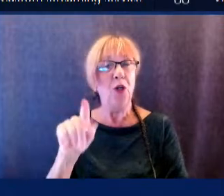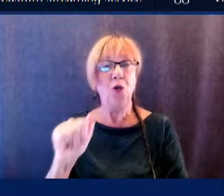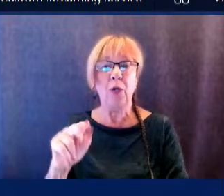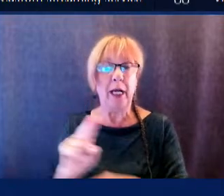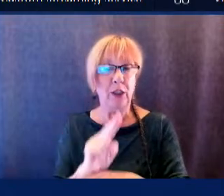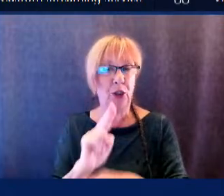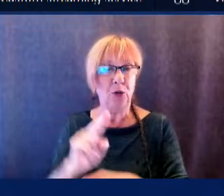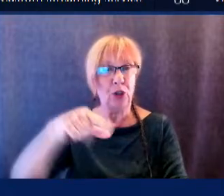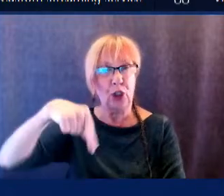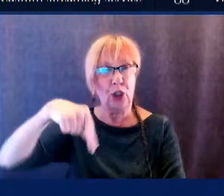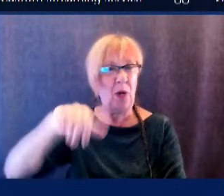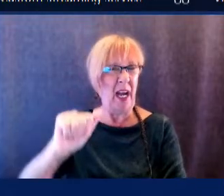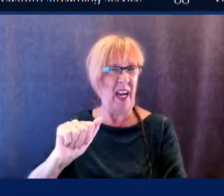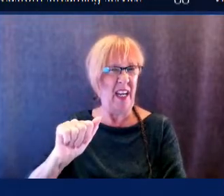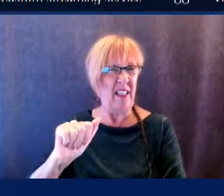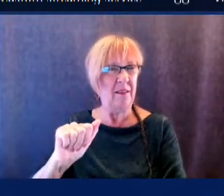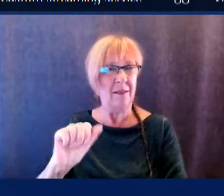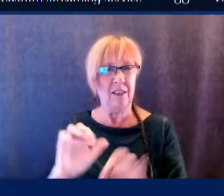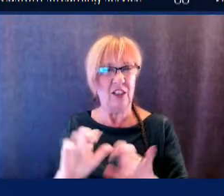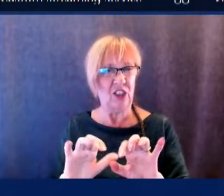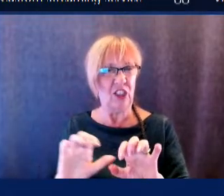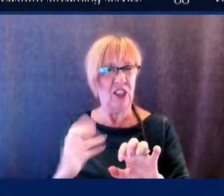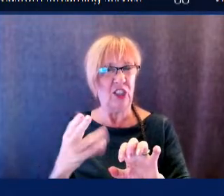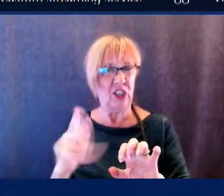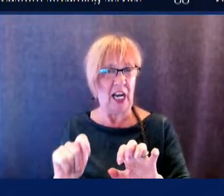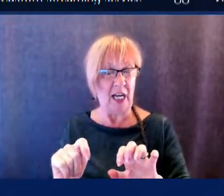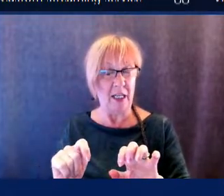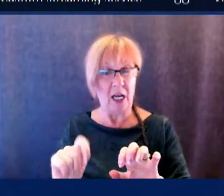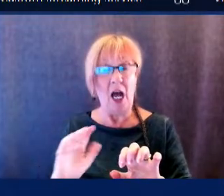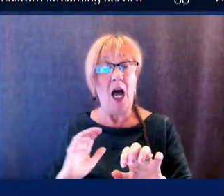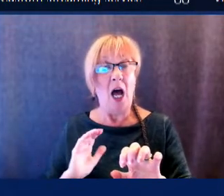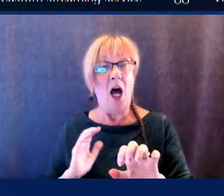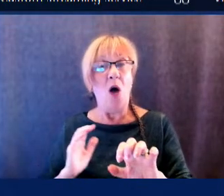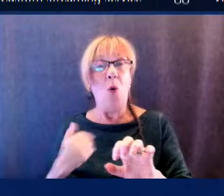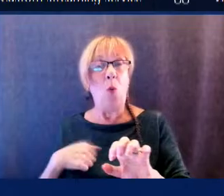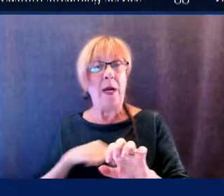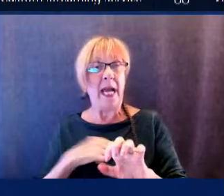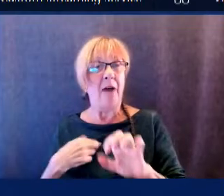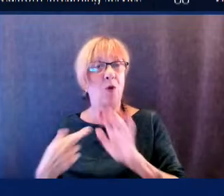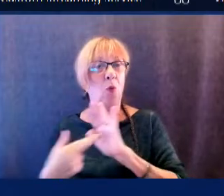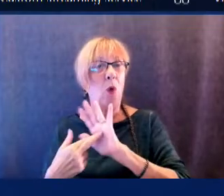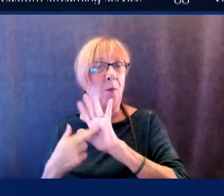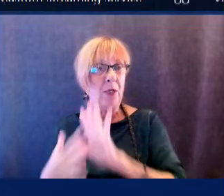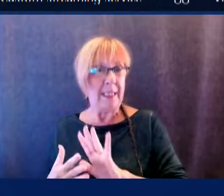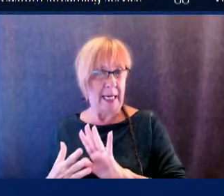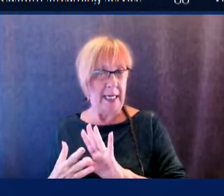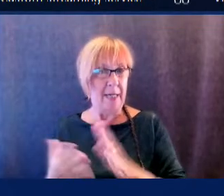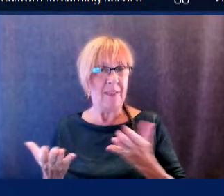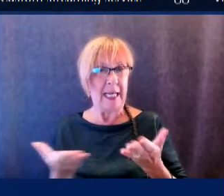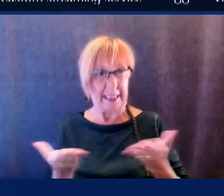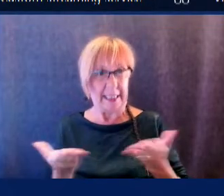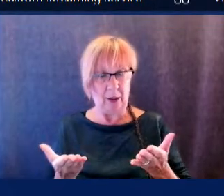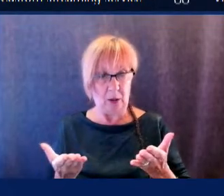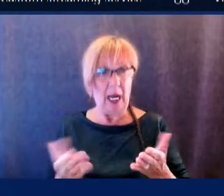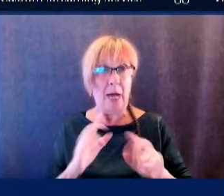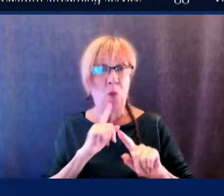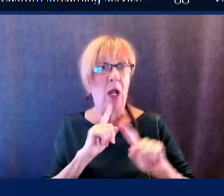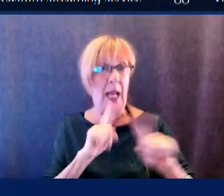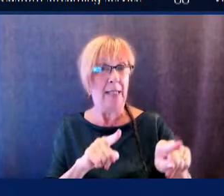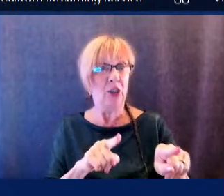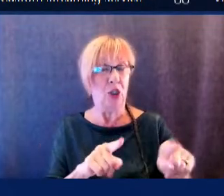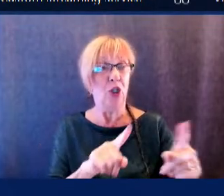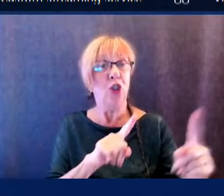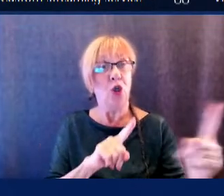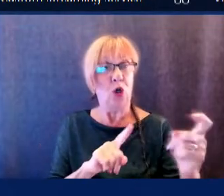screens. Agency representatives are on the Zoom meeting and responding to these questions live. Note that questions submitted on